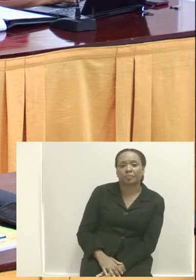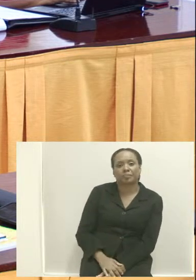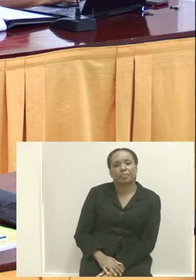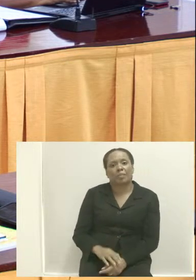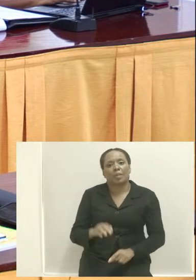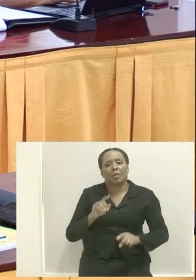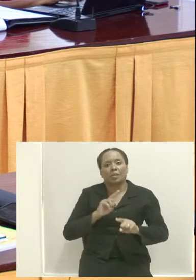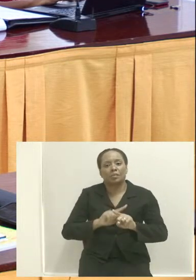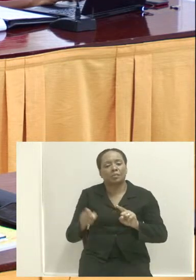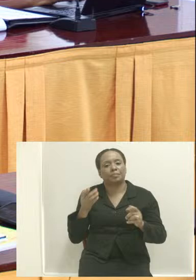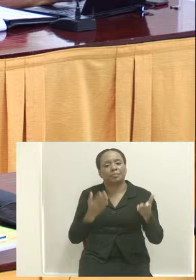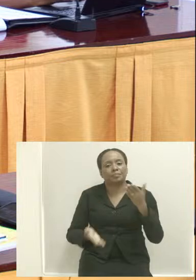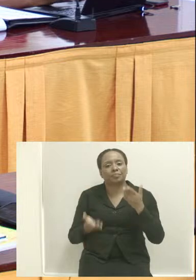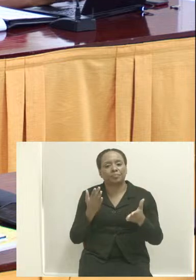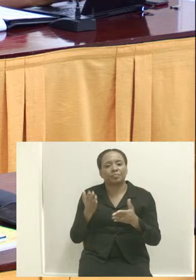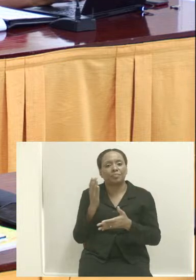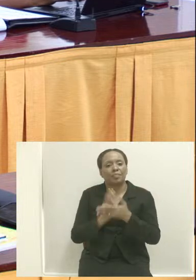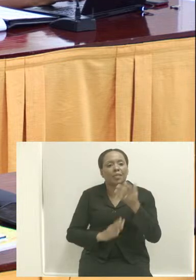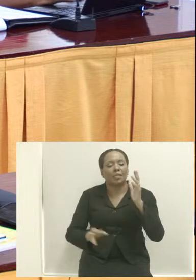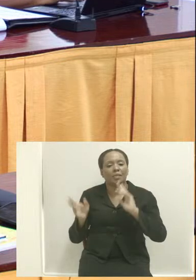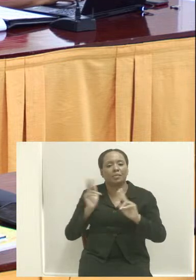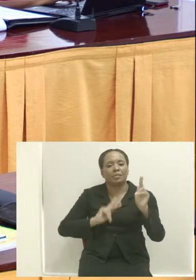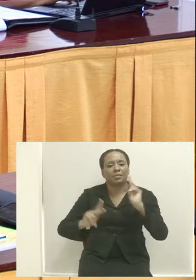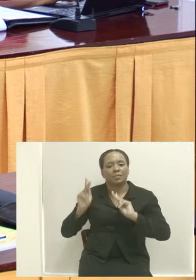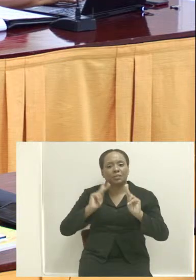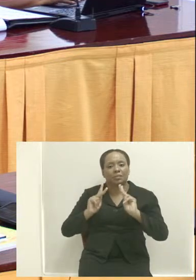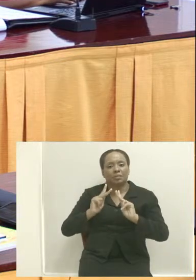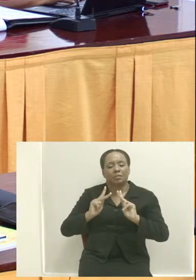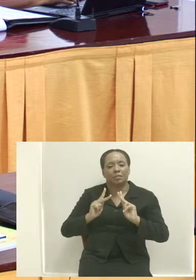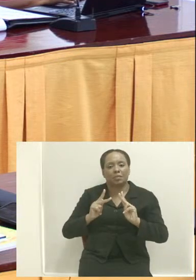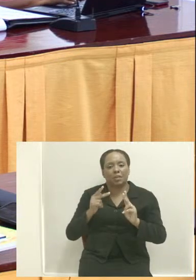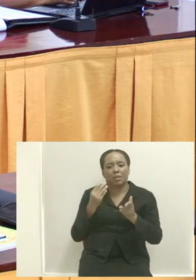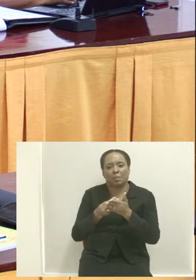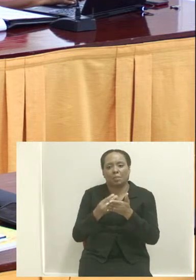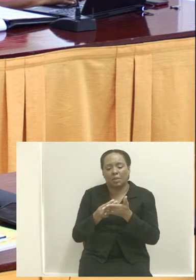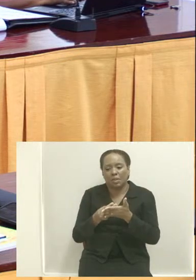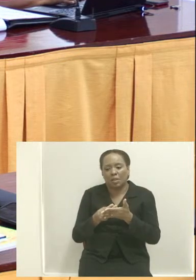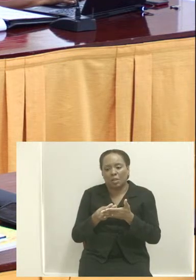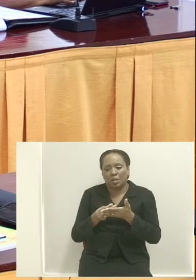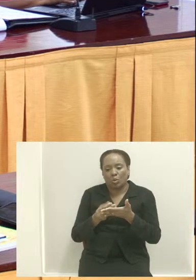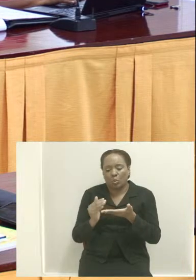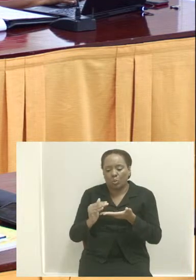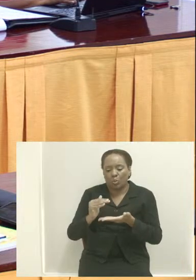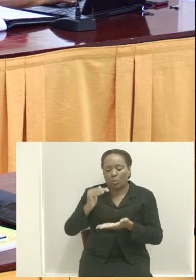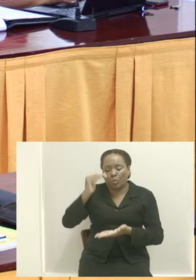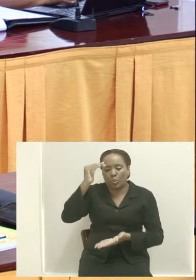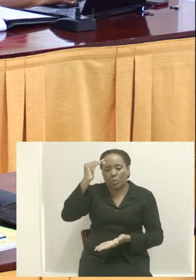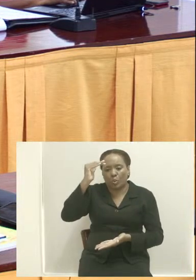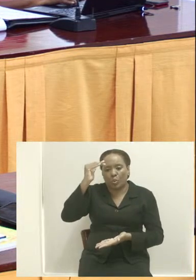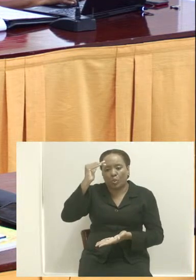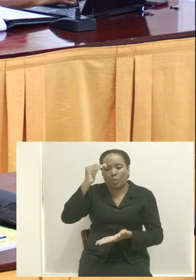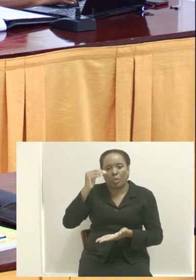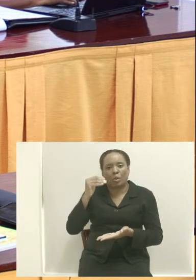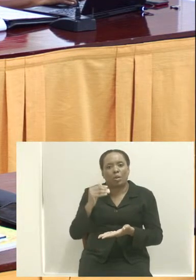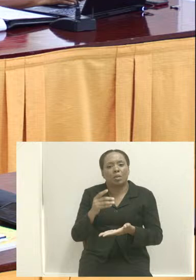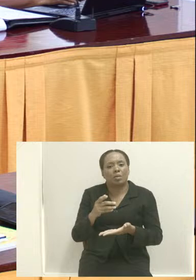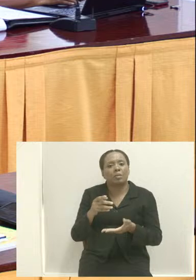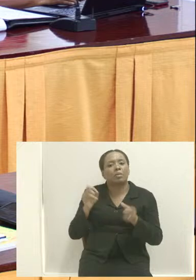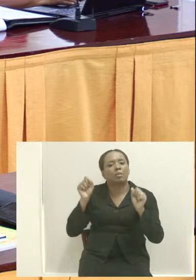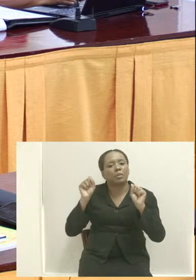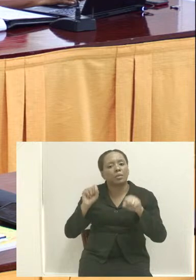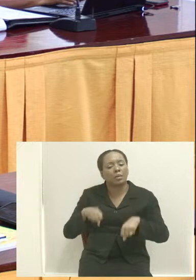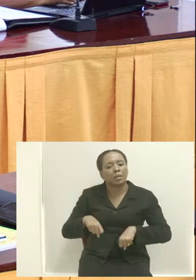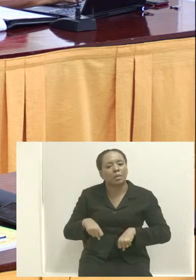wealth born over several decades, are in a position where they're sitting on